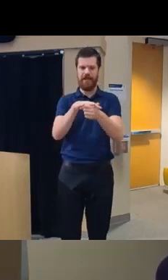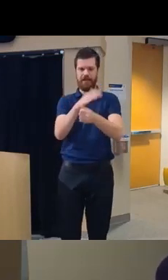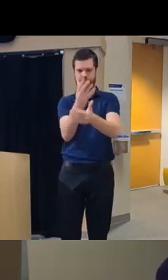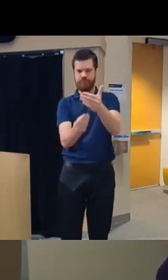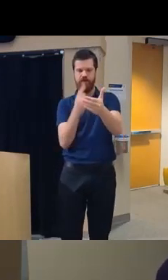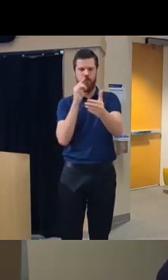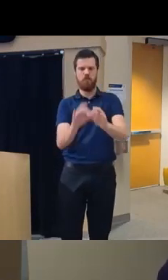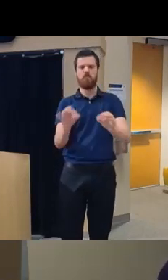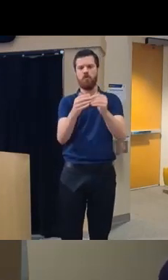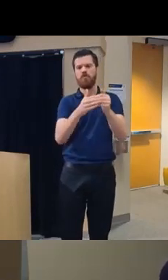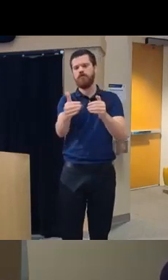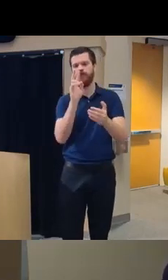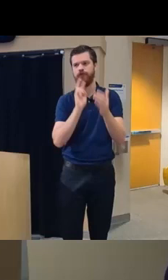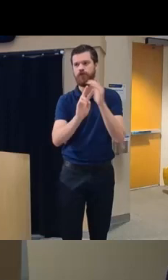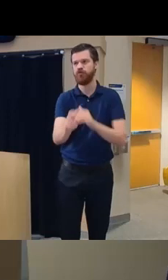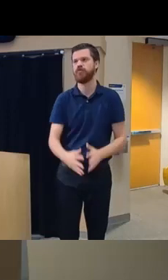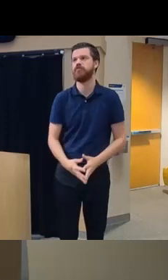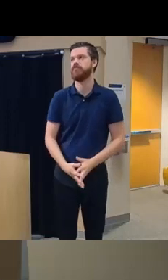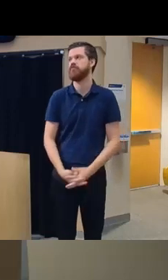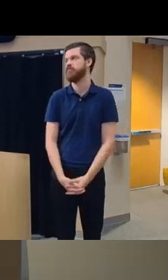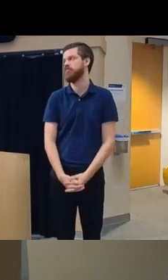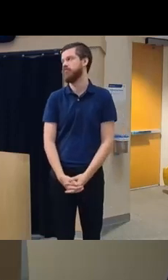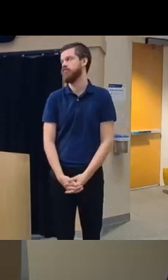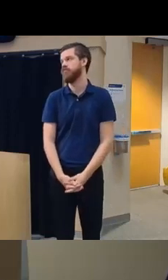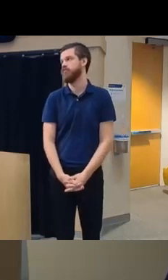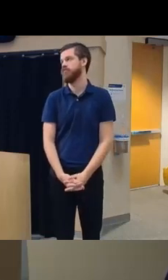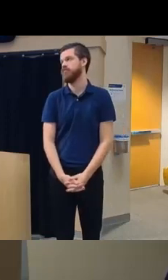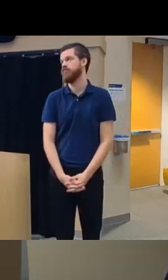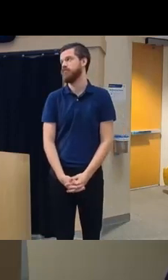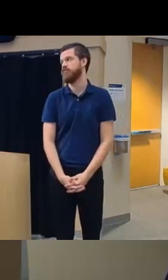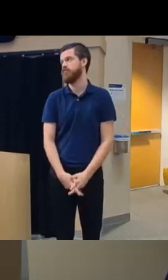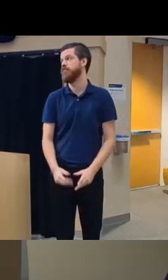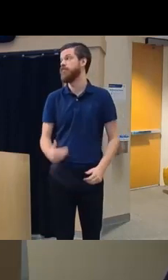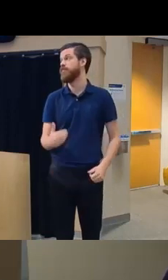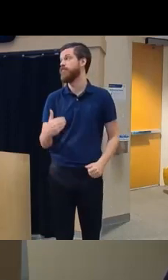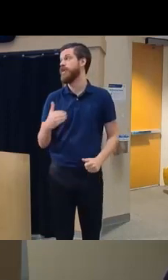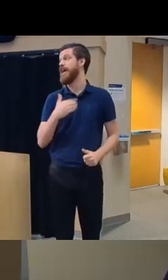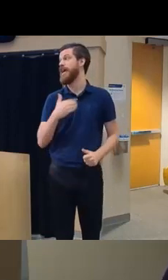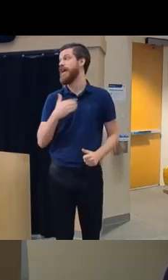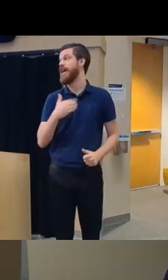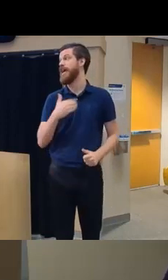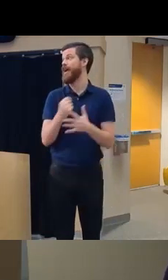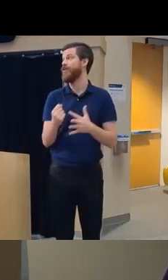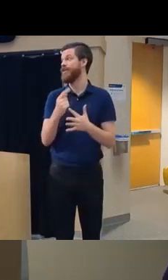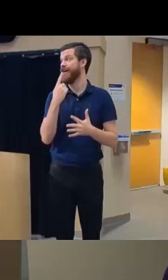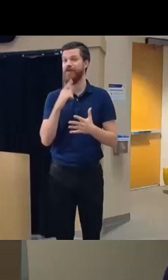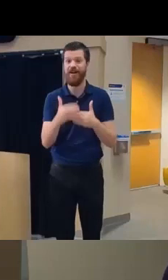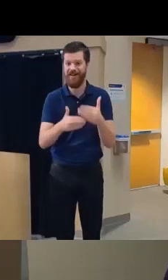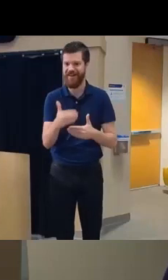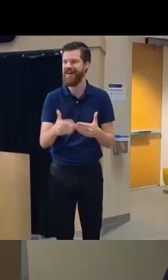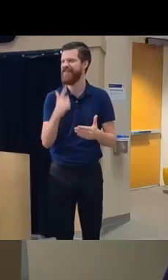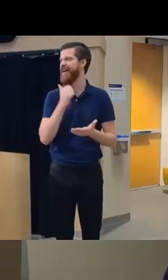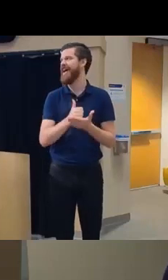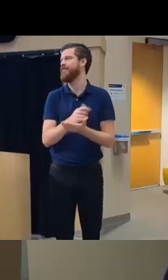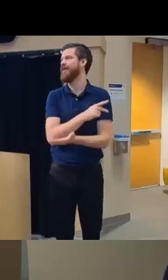future. That was great, yeah. Someone's back Just there. in terms of making decisions, I have some good prioritization tools for you for